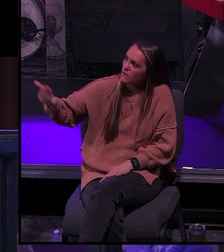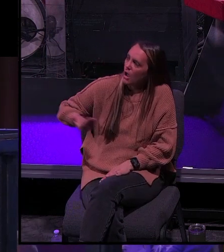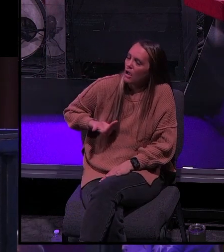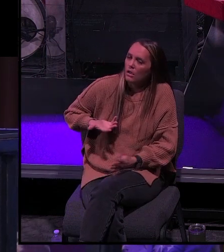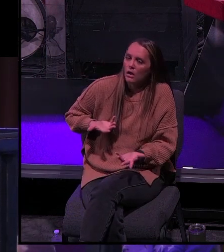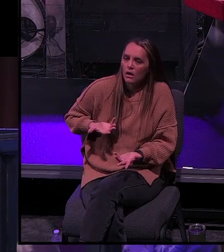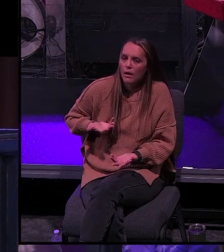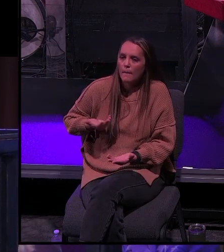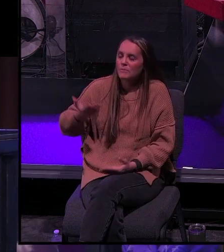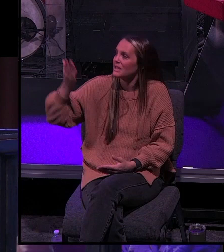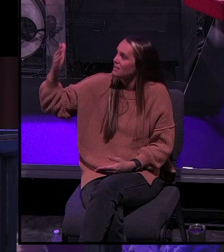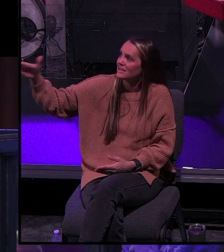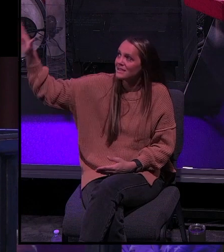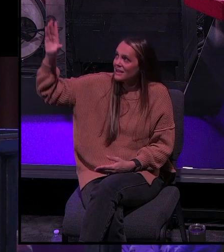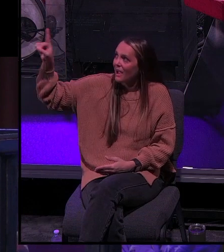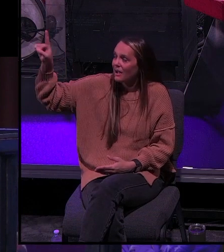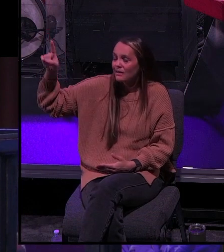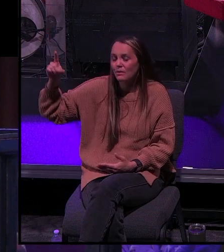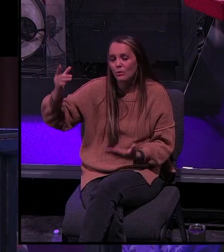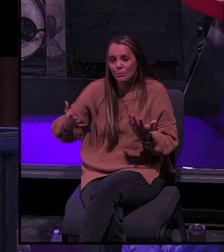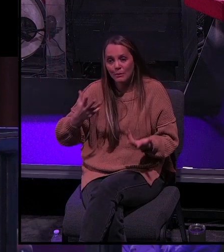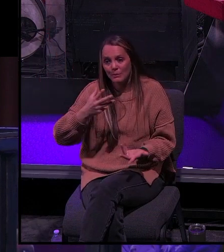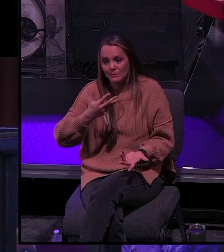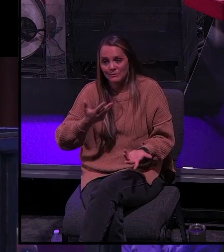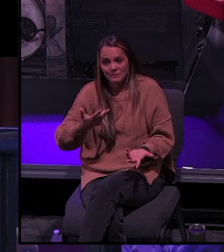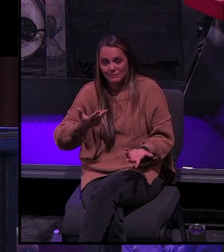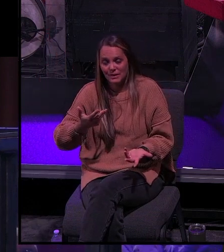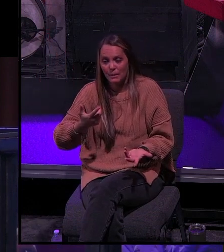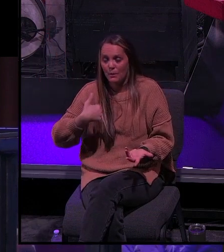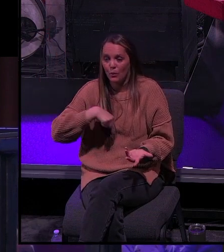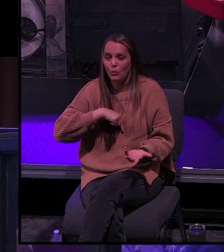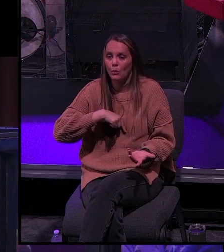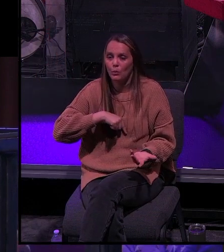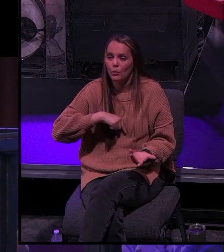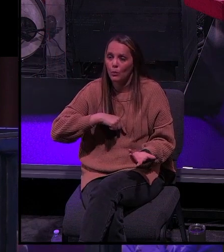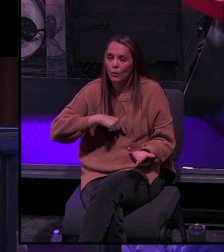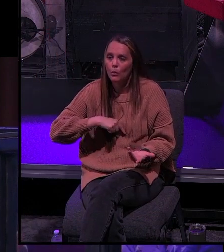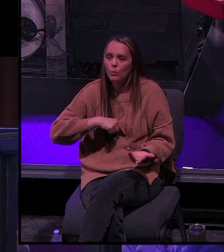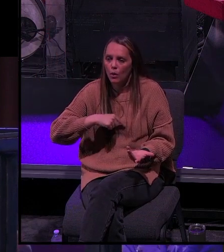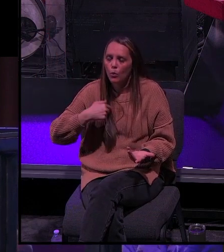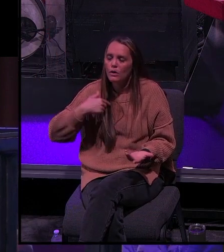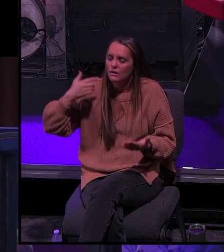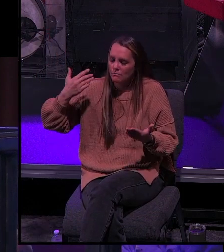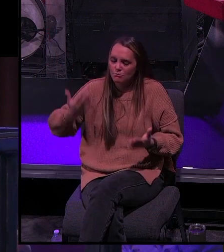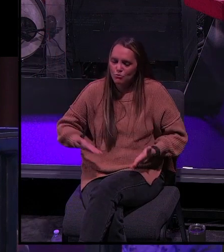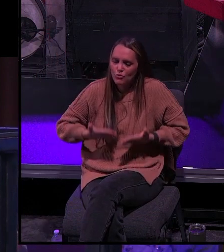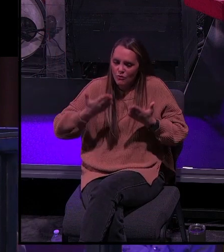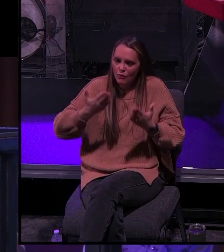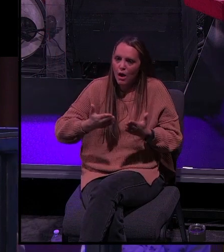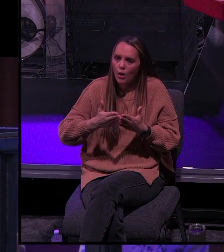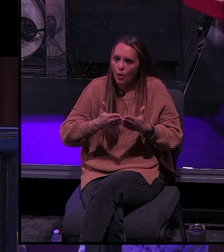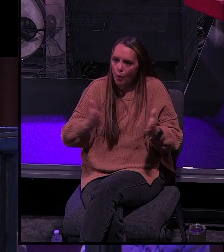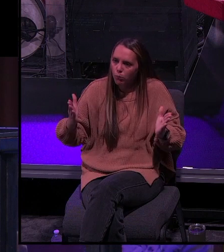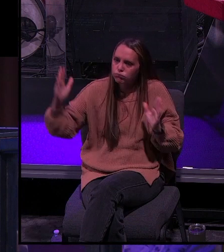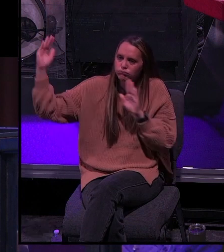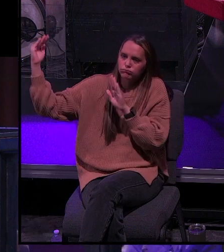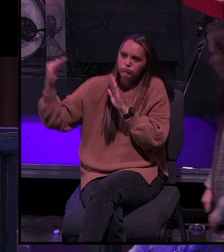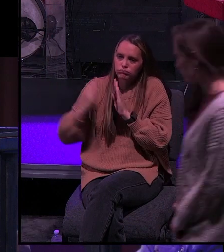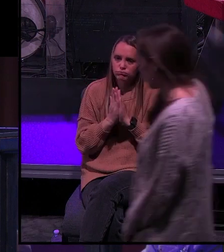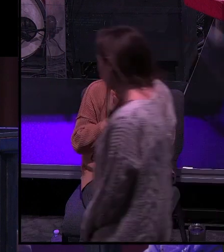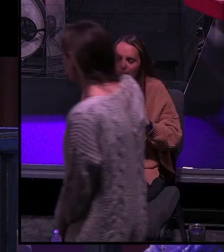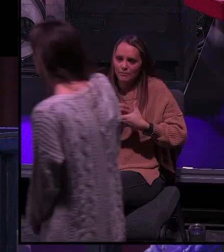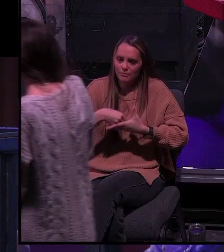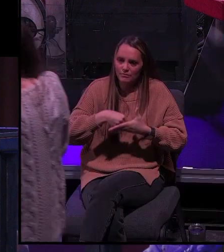mean, either he's God or he's not. And we just gave him space. We made space literally for him to speak